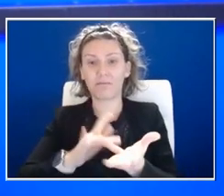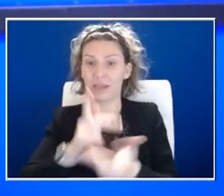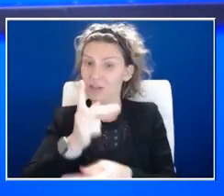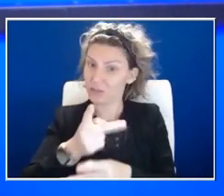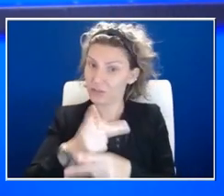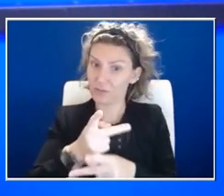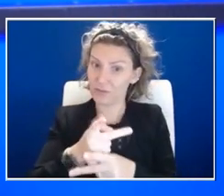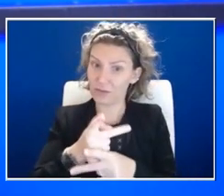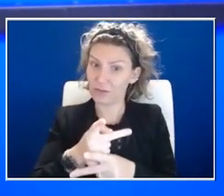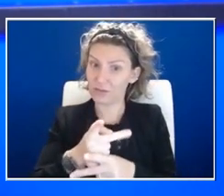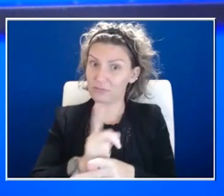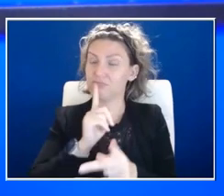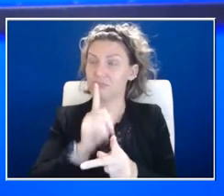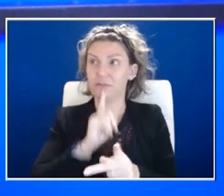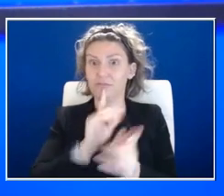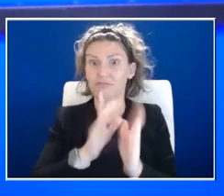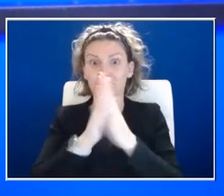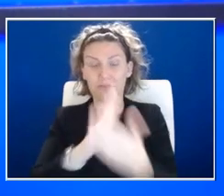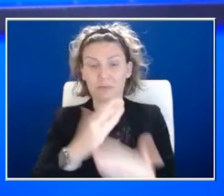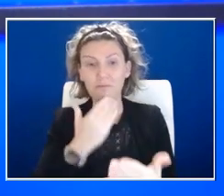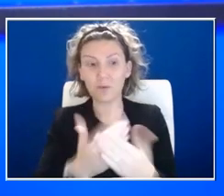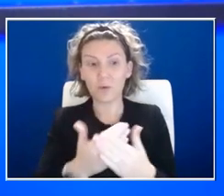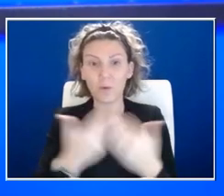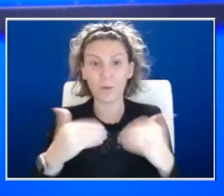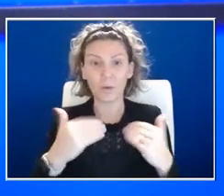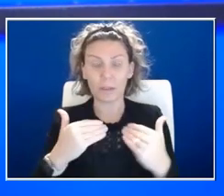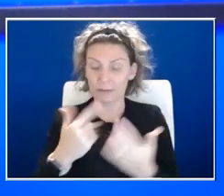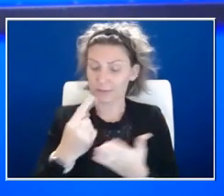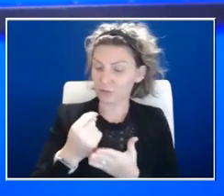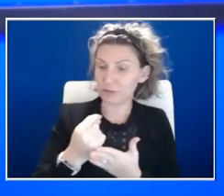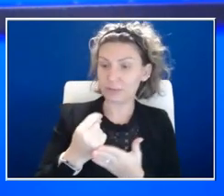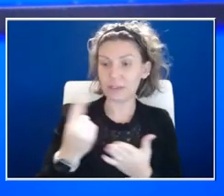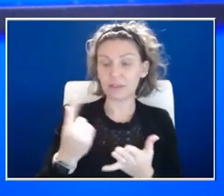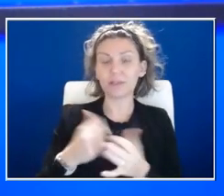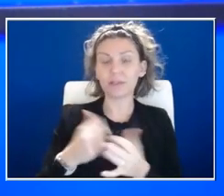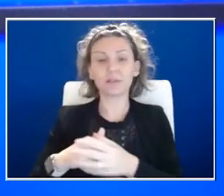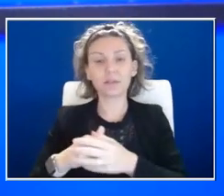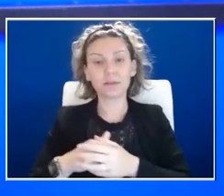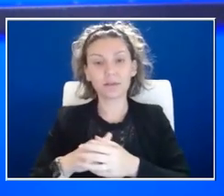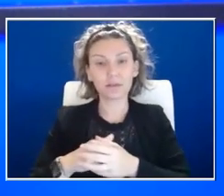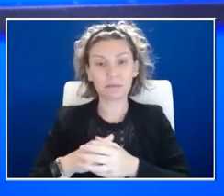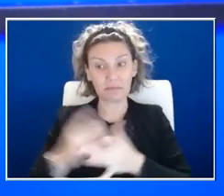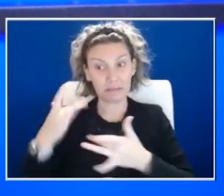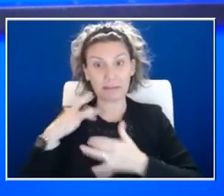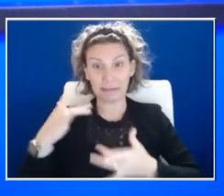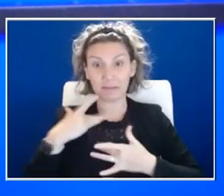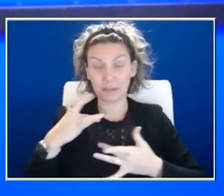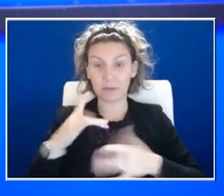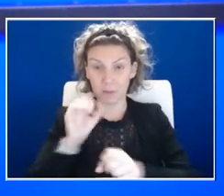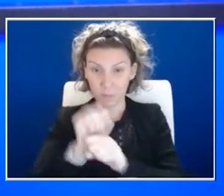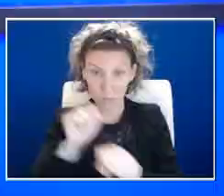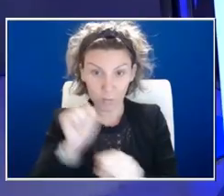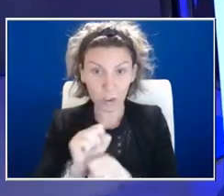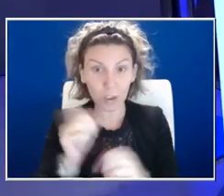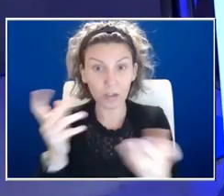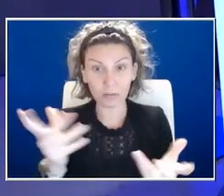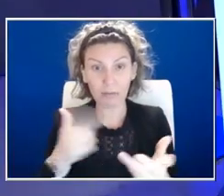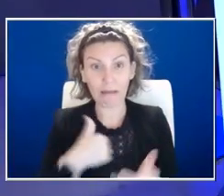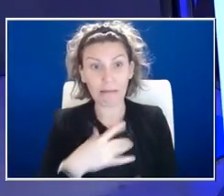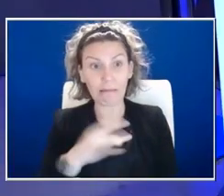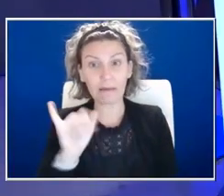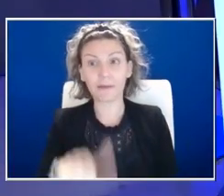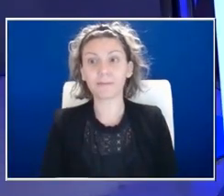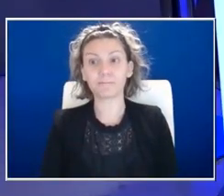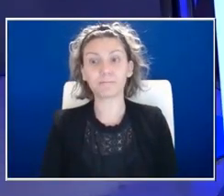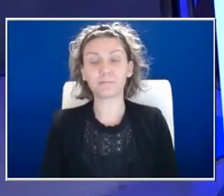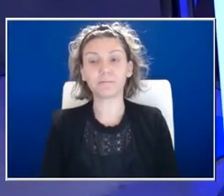good. Yeah. You know, the treatments, you know, they usually work. It helps, and I like that. Yeah. I like it. It's there